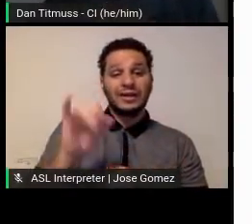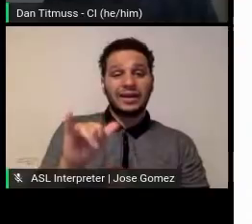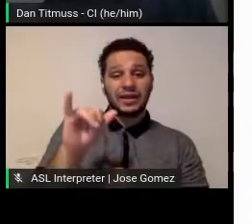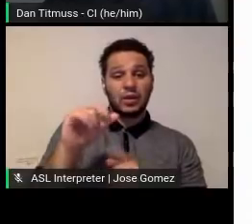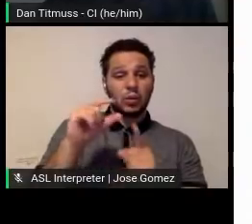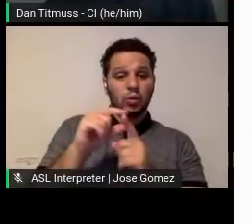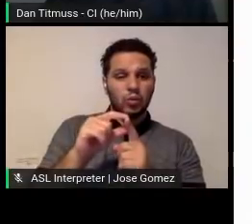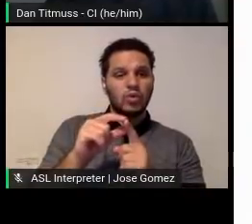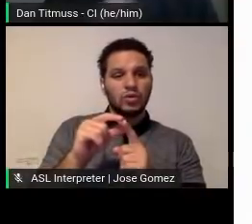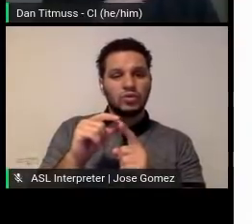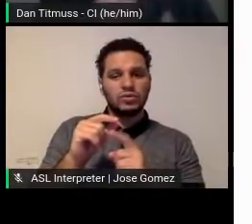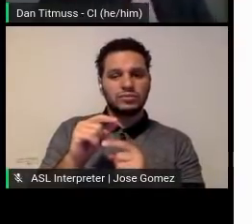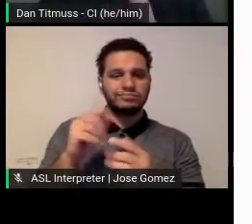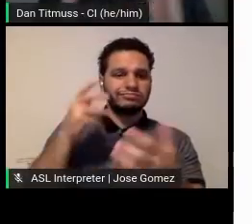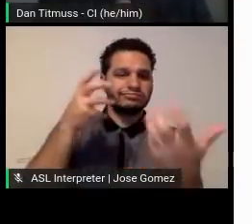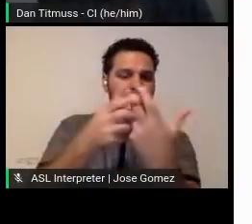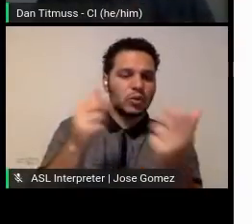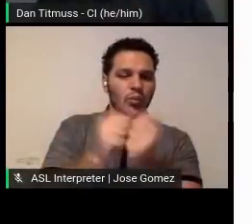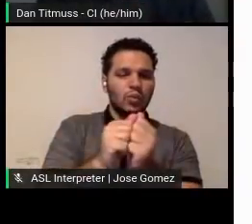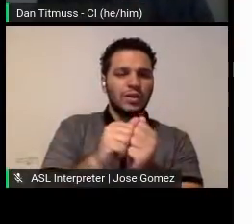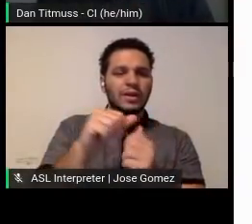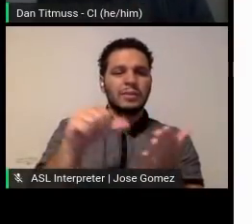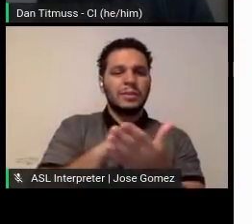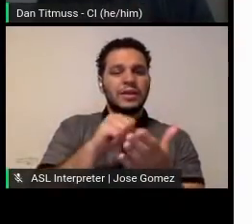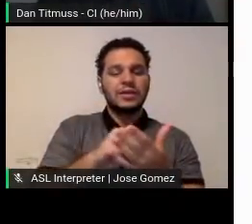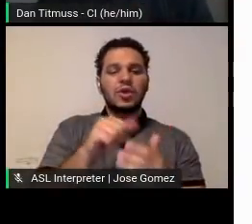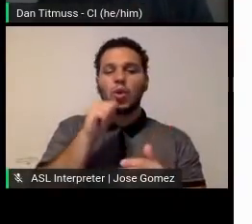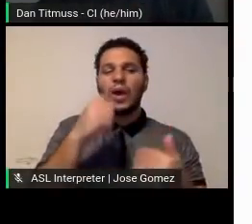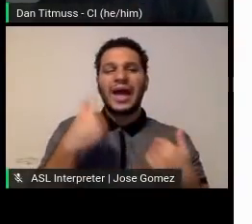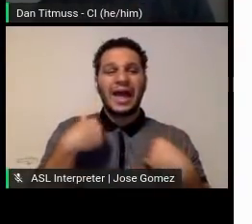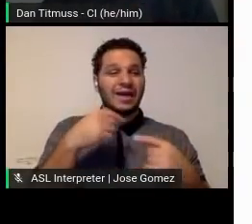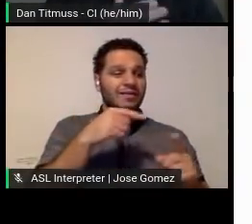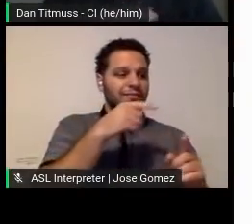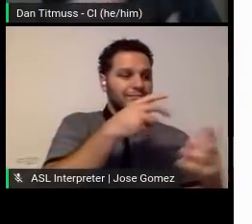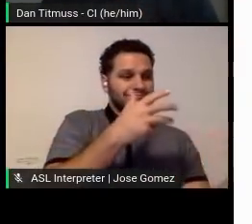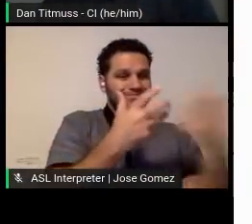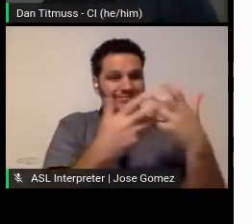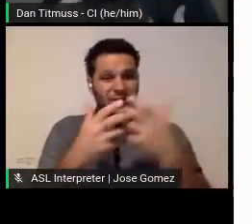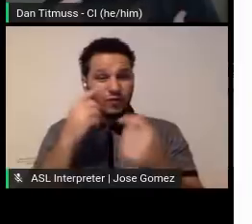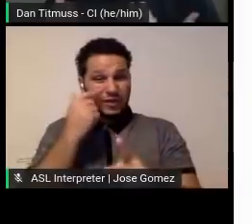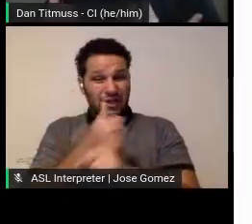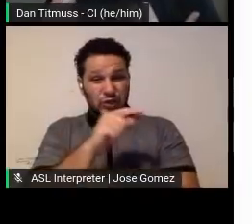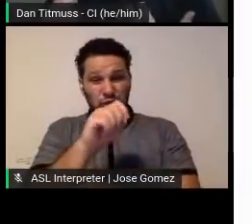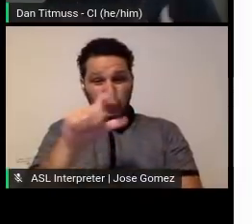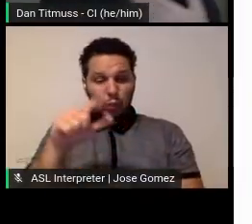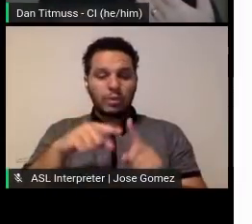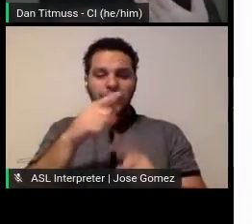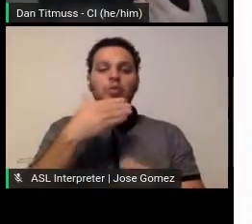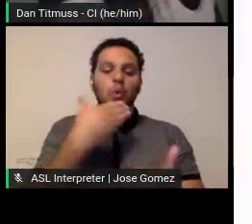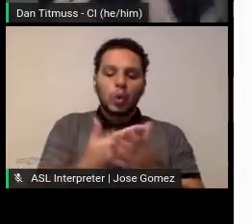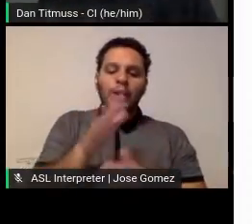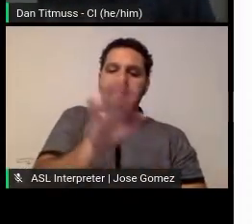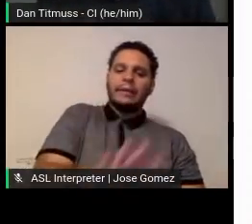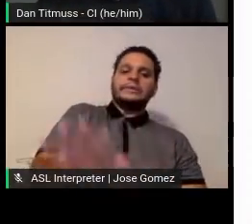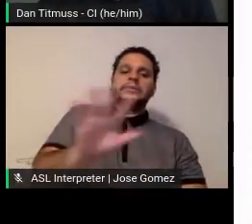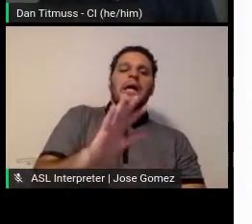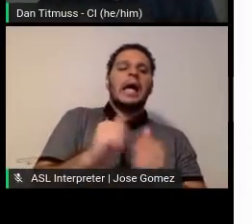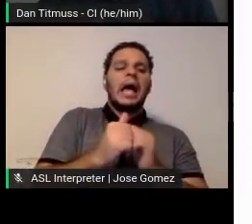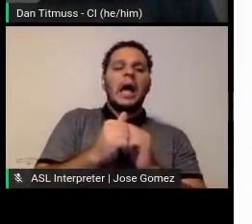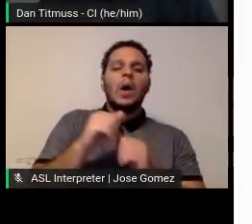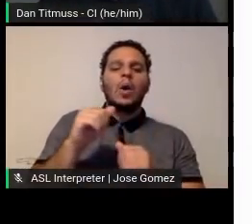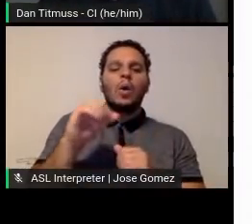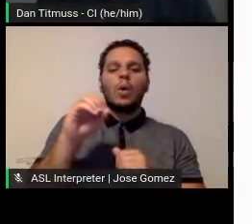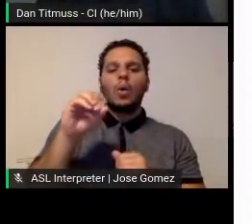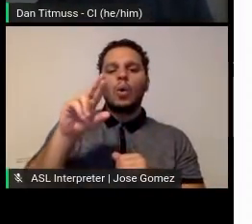to paid search data, so it isn't like a like-for-like tool, but it's a, you know, it's a good estimate of how organic data